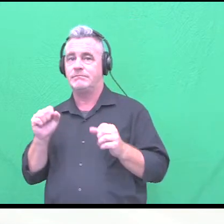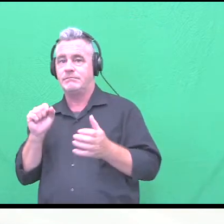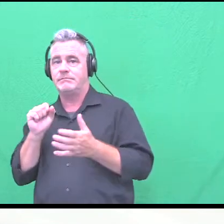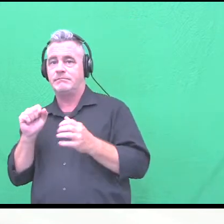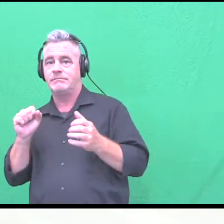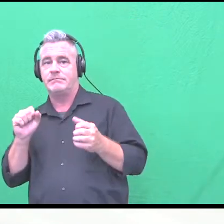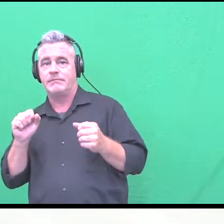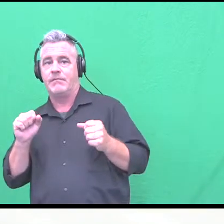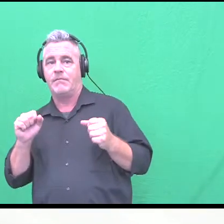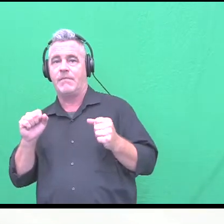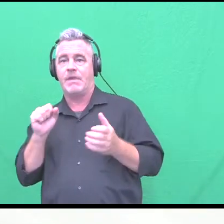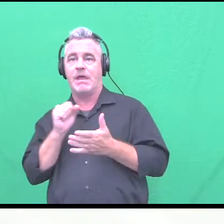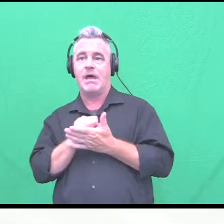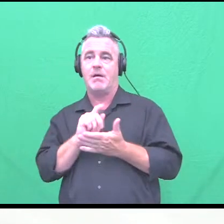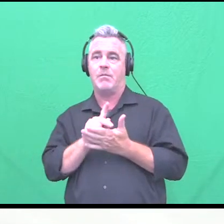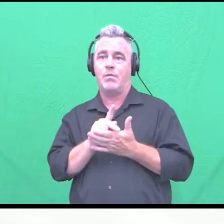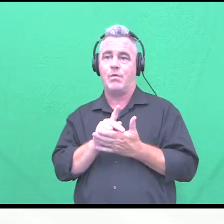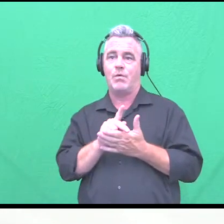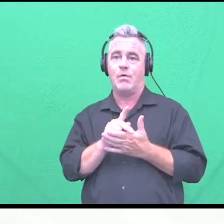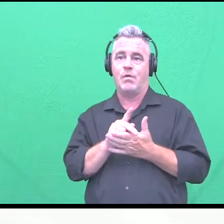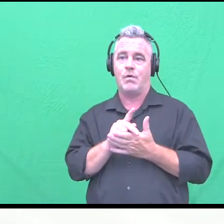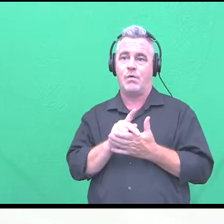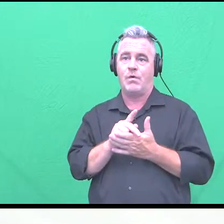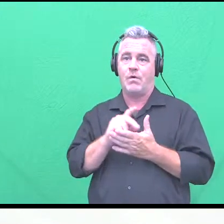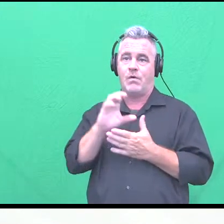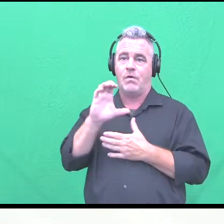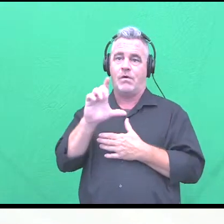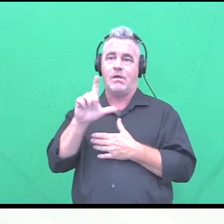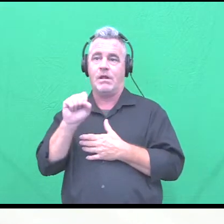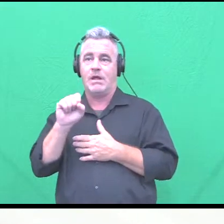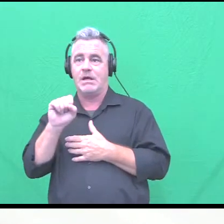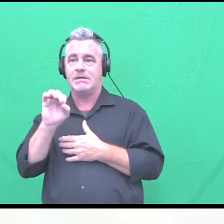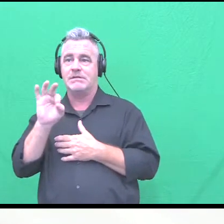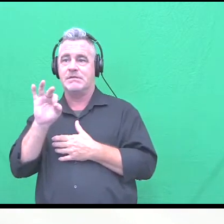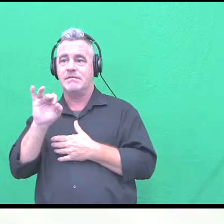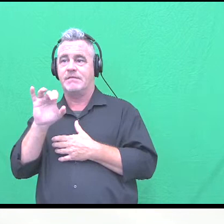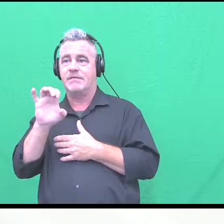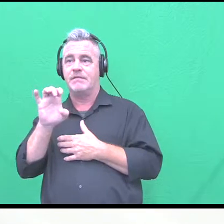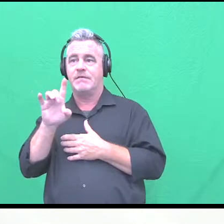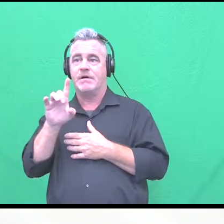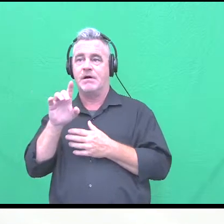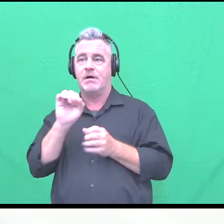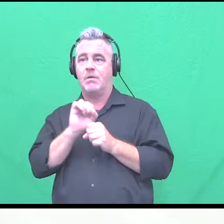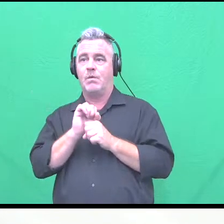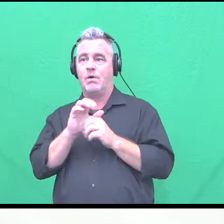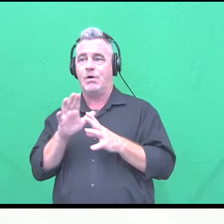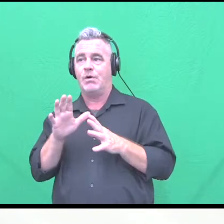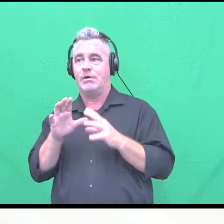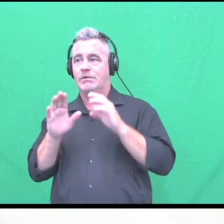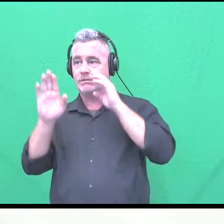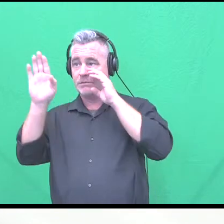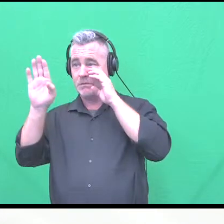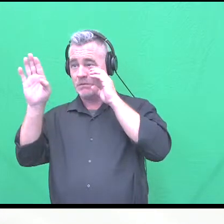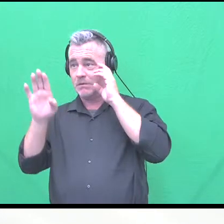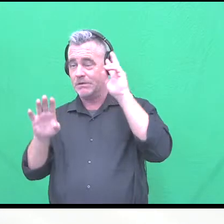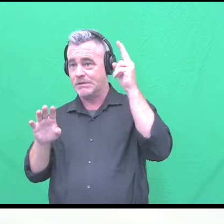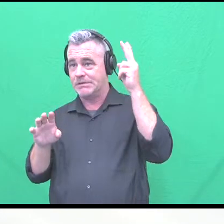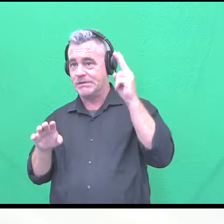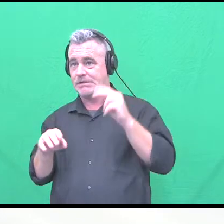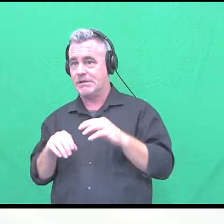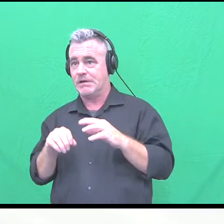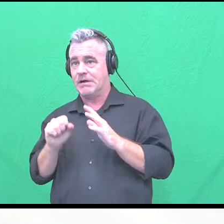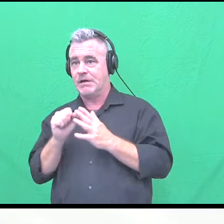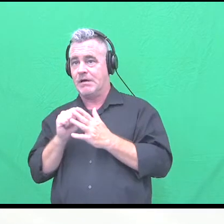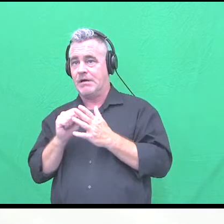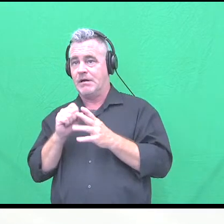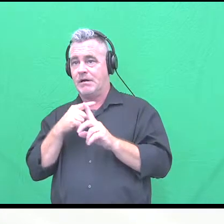employee transactions, OE 4.4. May I get a motion? I'll move. Thank you. In a second? Second. Thank you. All